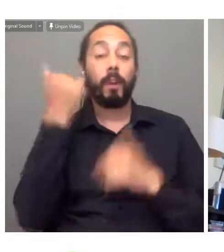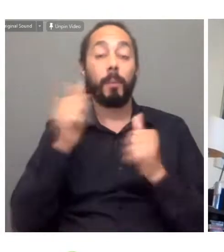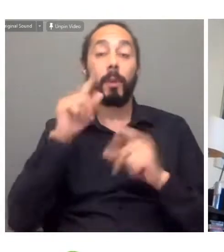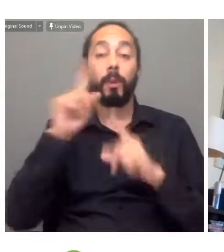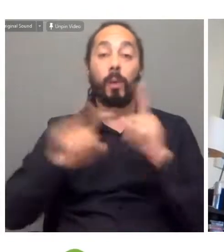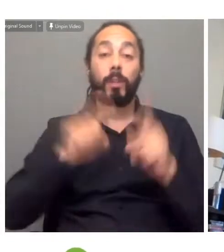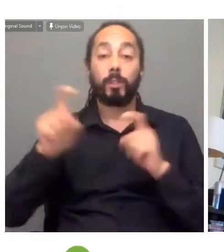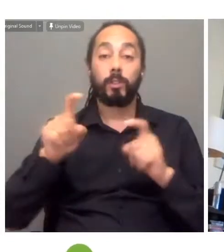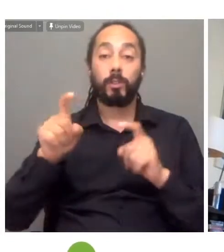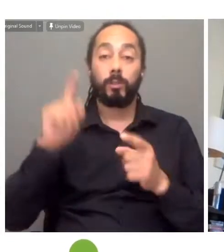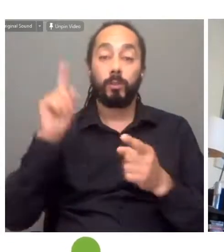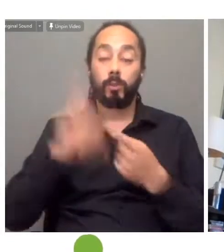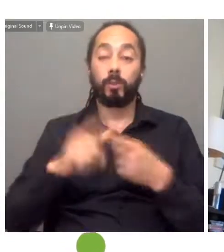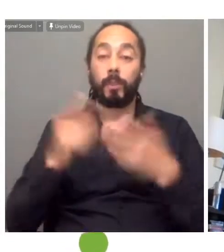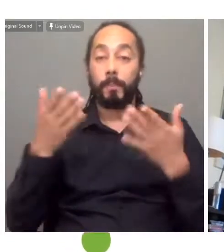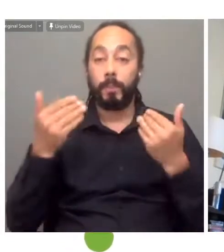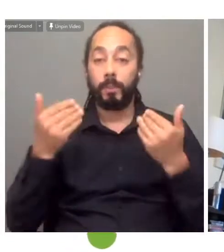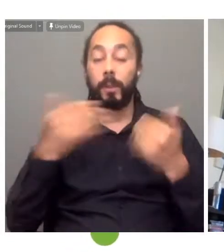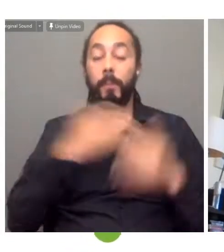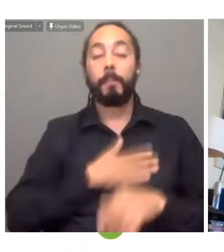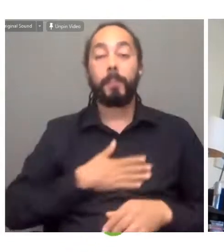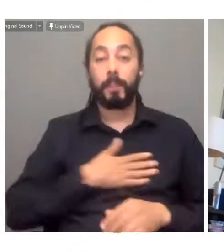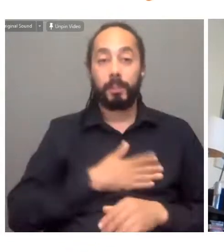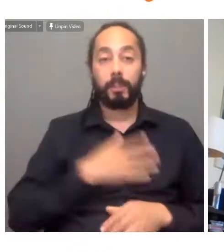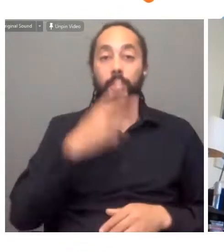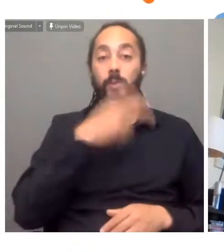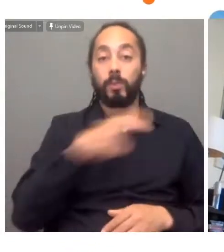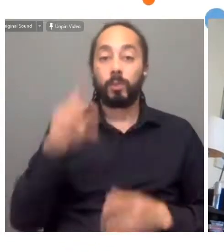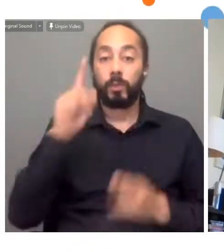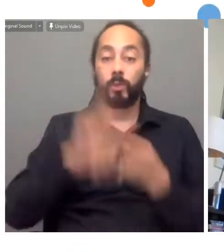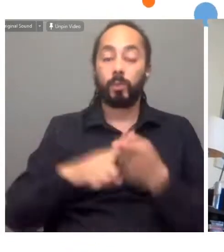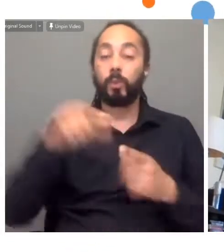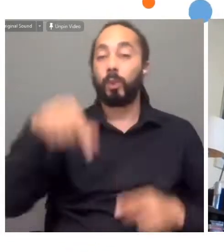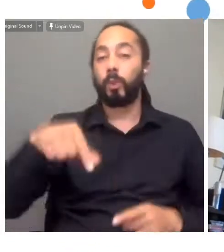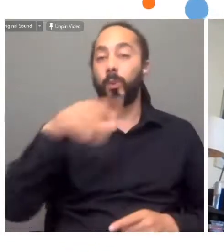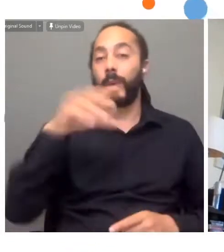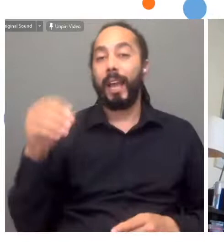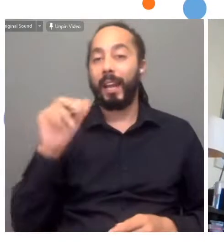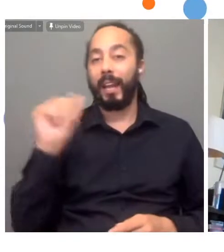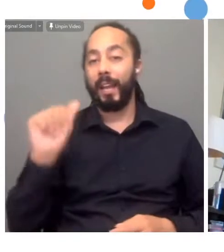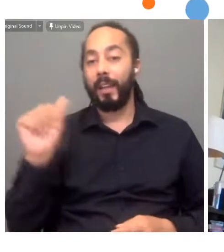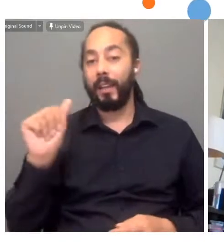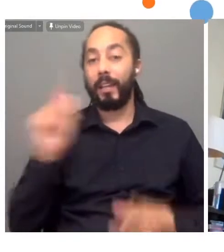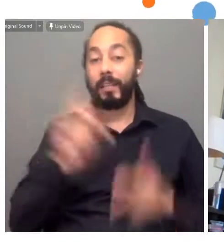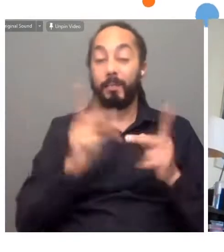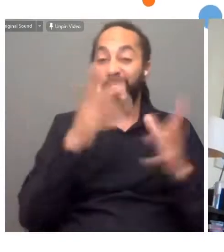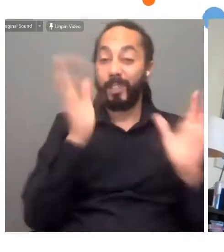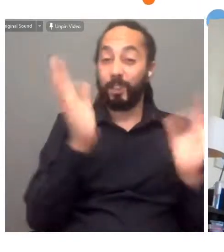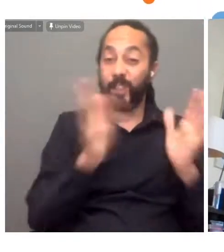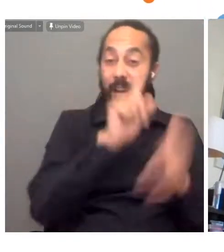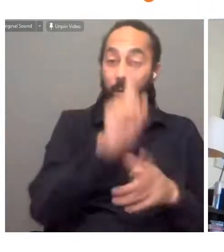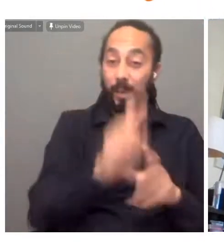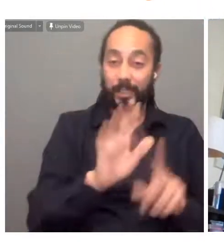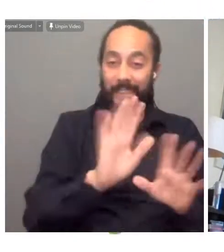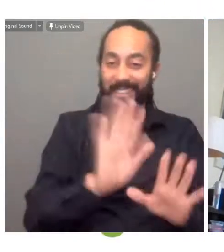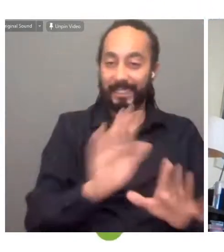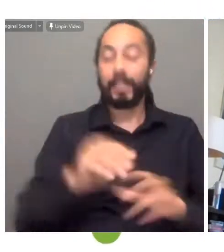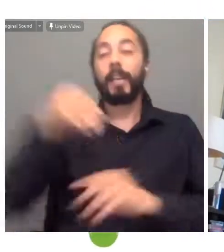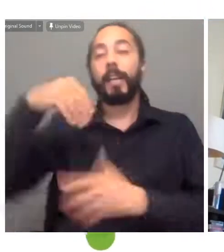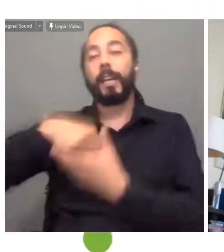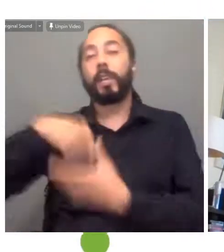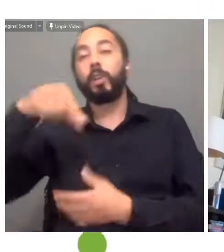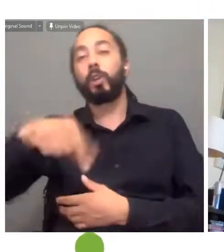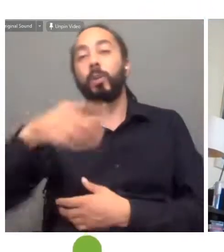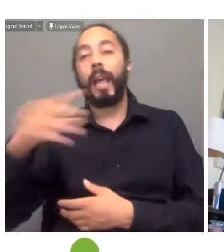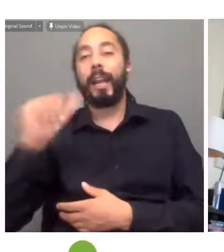seen a lot of questions in the chat. Please transfer them over to the Q&A. We're going to be moving to that section very, very quickly. Just wanted to